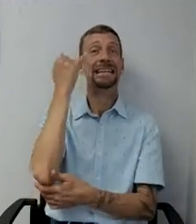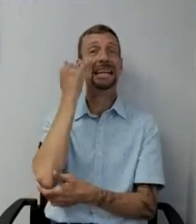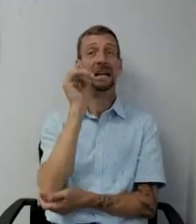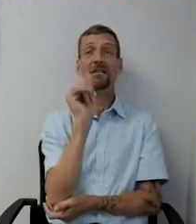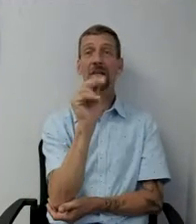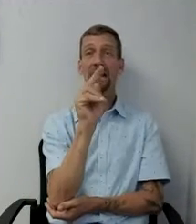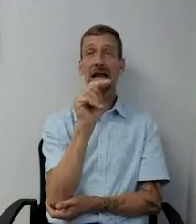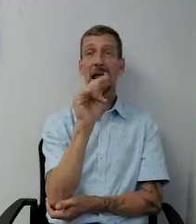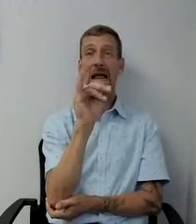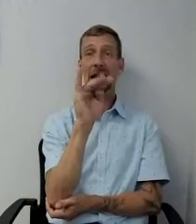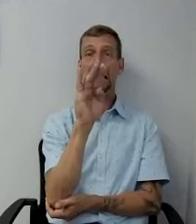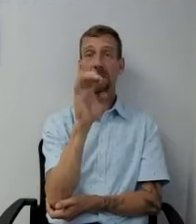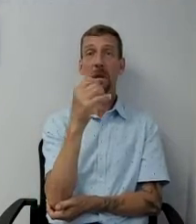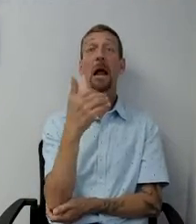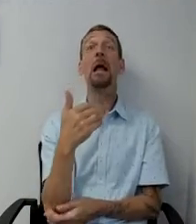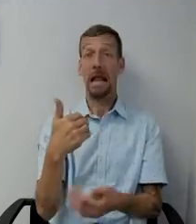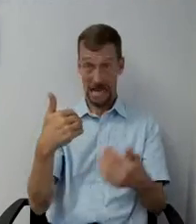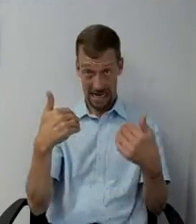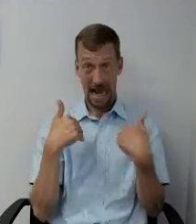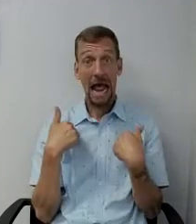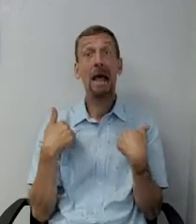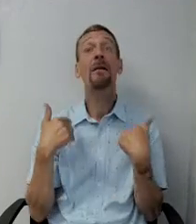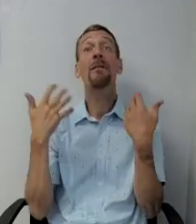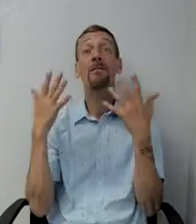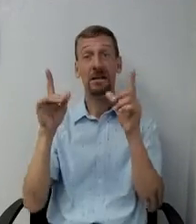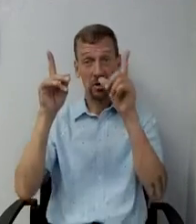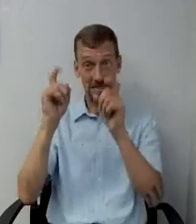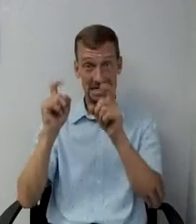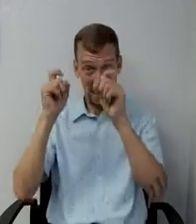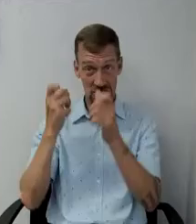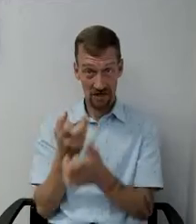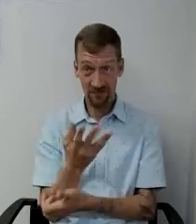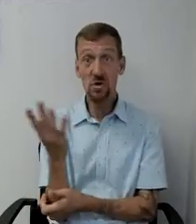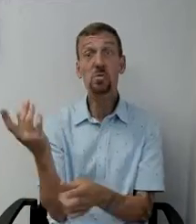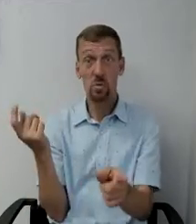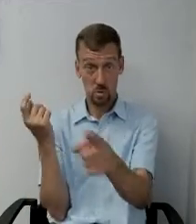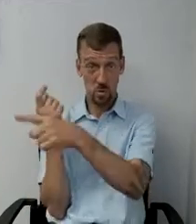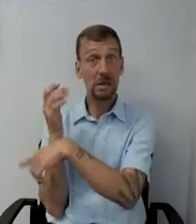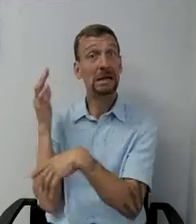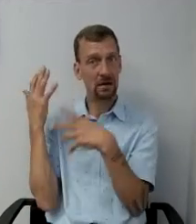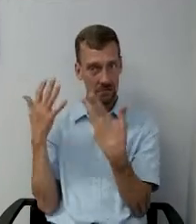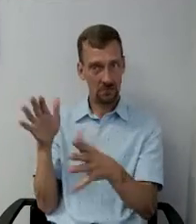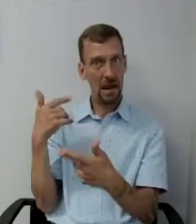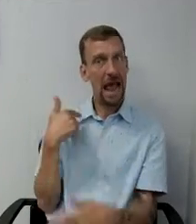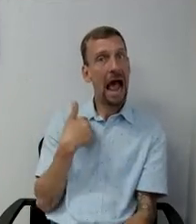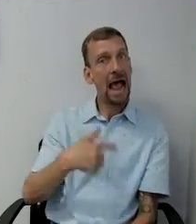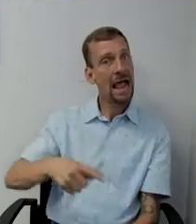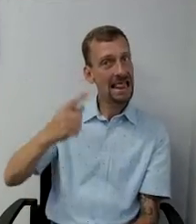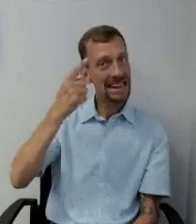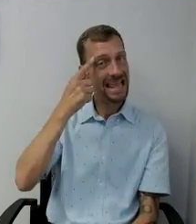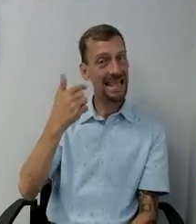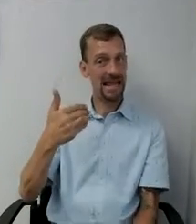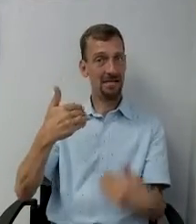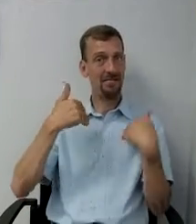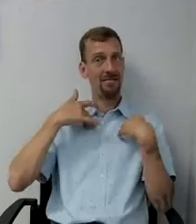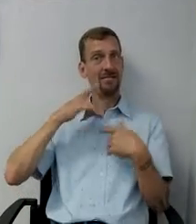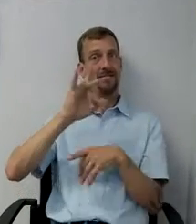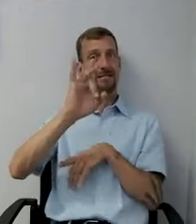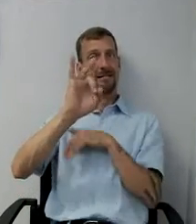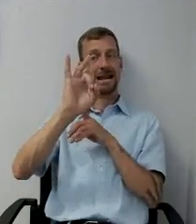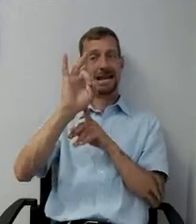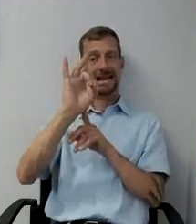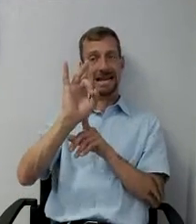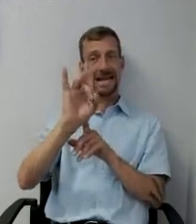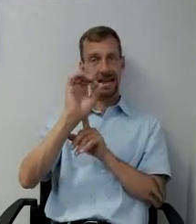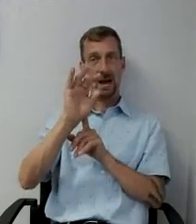there? We have tested, a number of them, and I believe there actually were eight